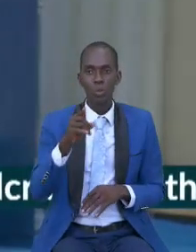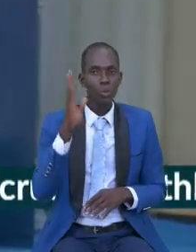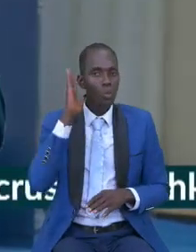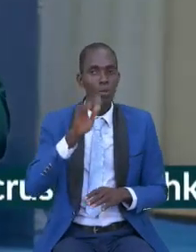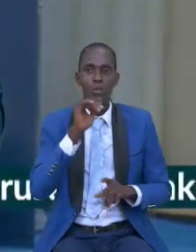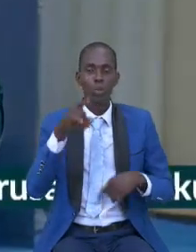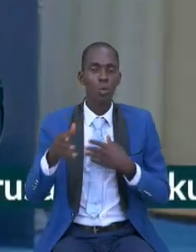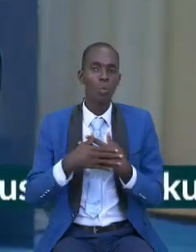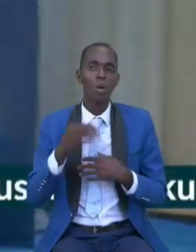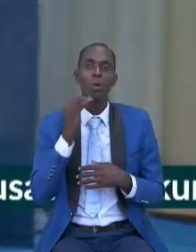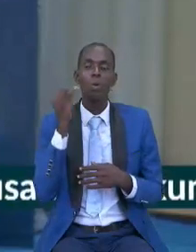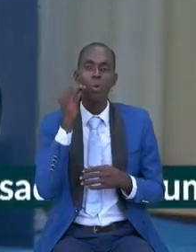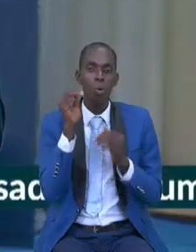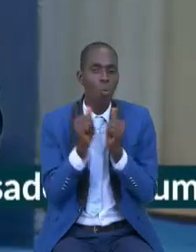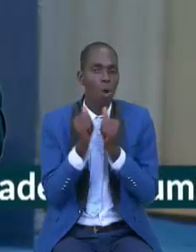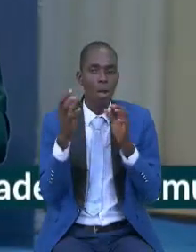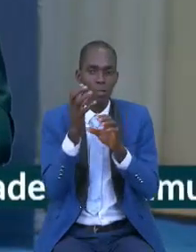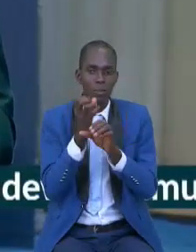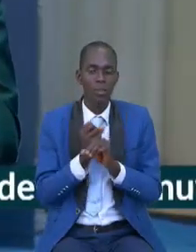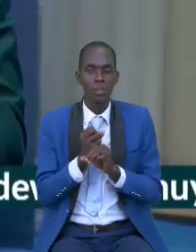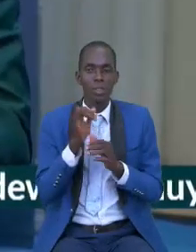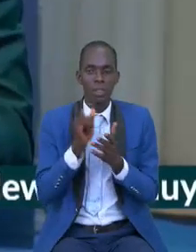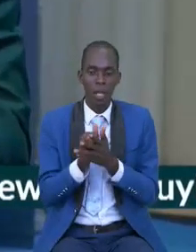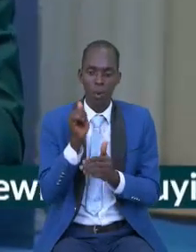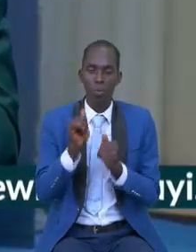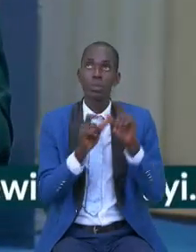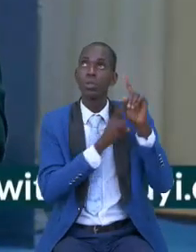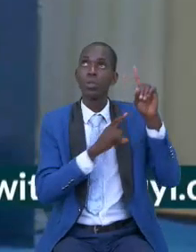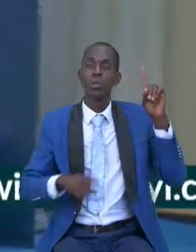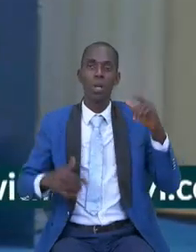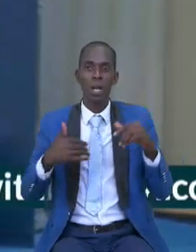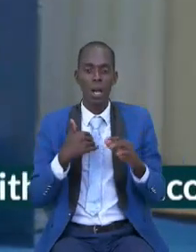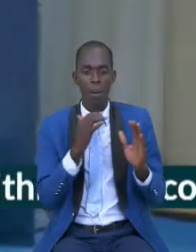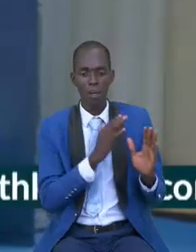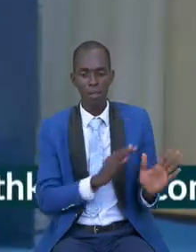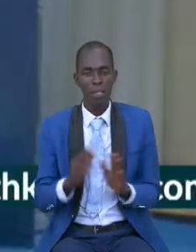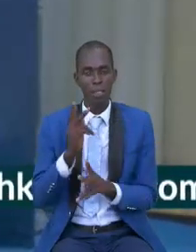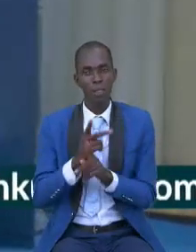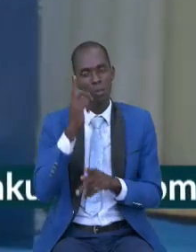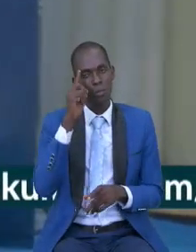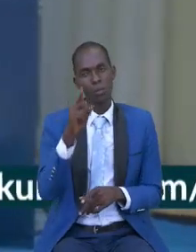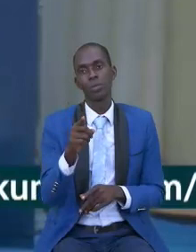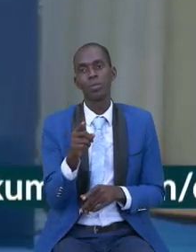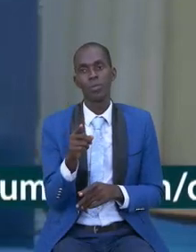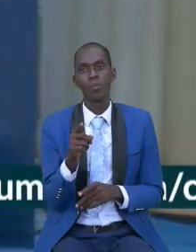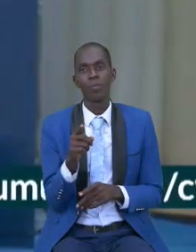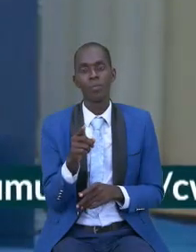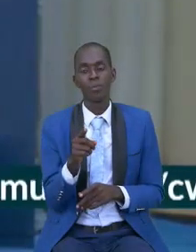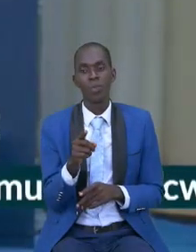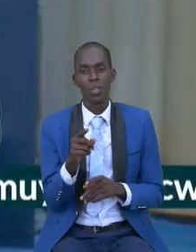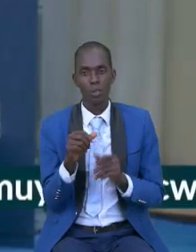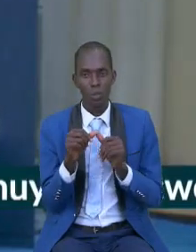own portion the Lord have reserved for you. As you are praying, ushers,